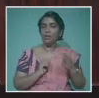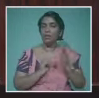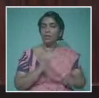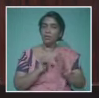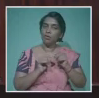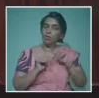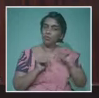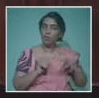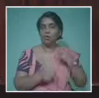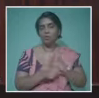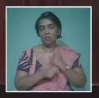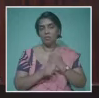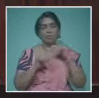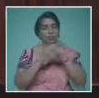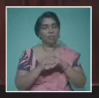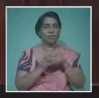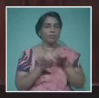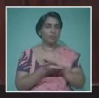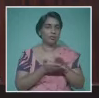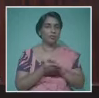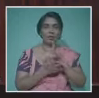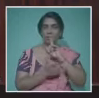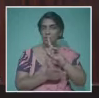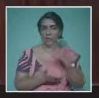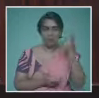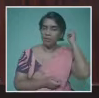with that. Yes. Is this?